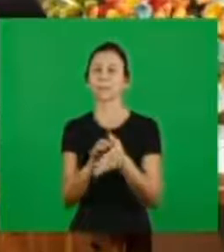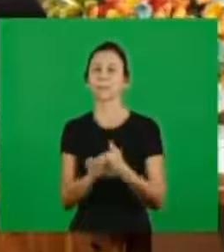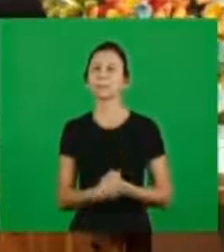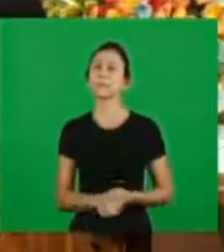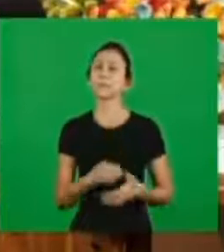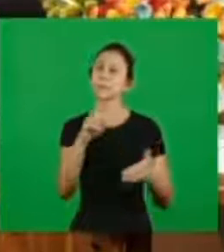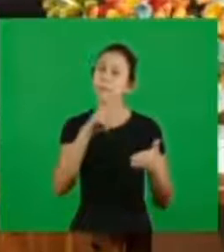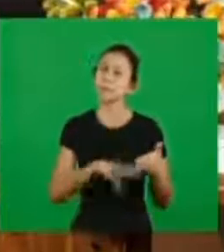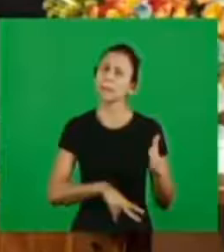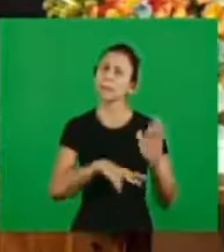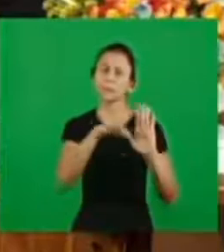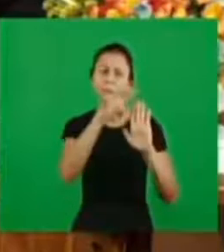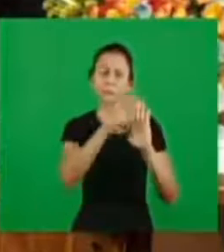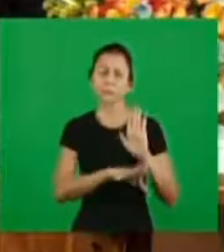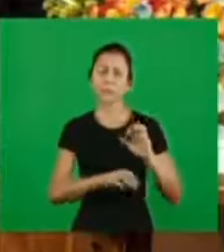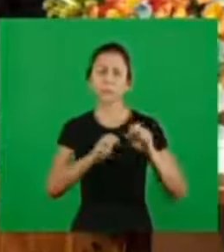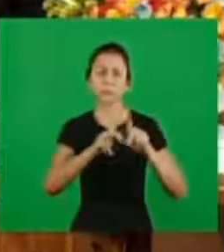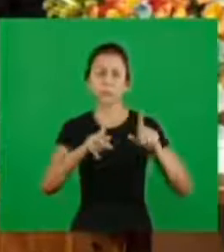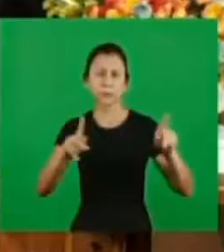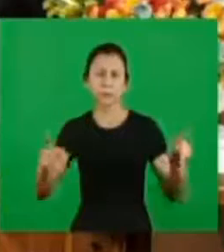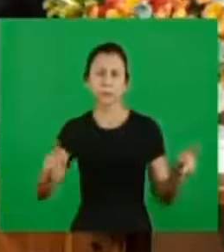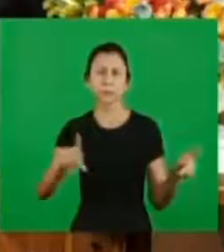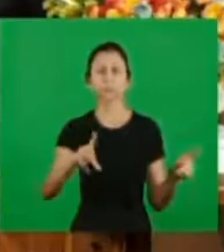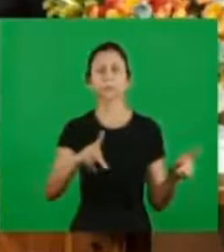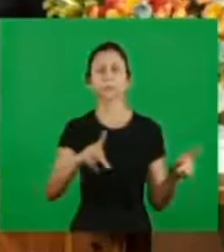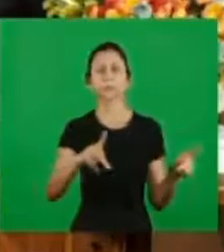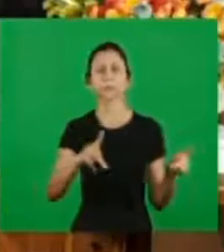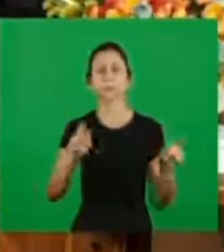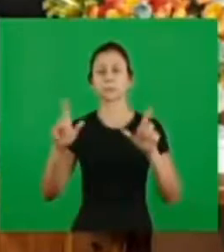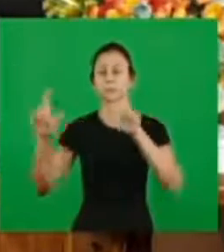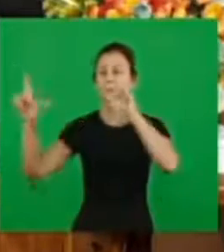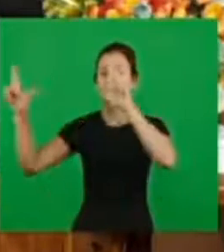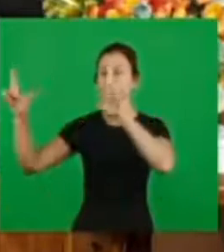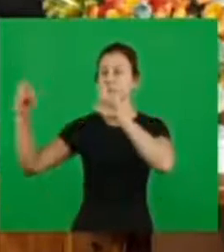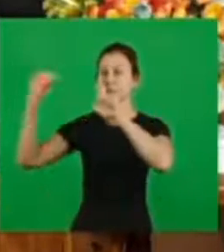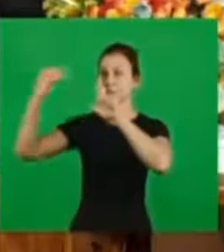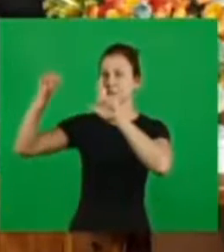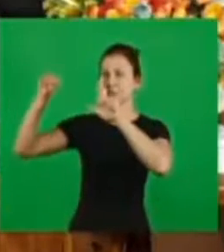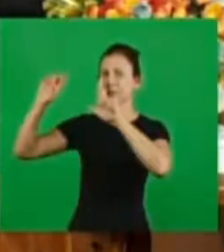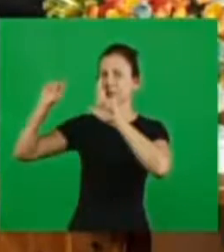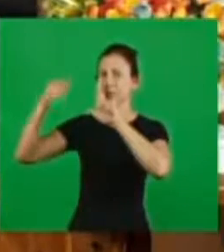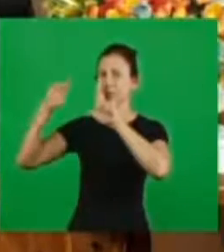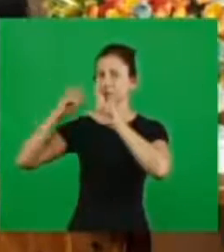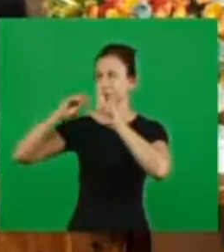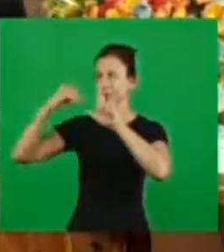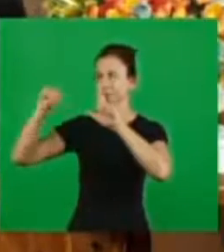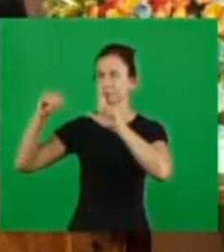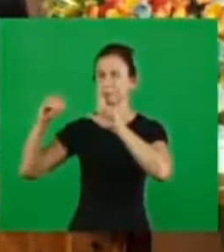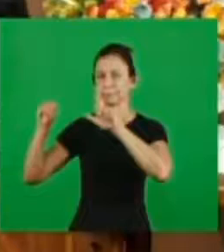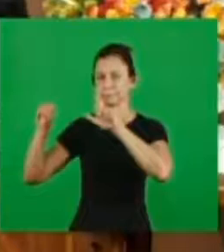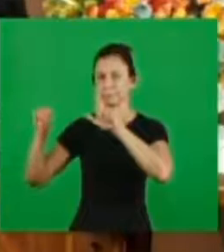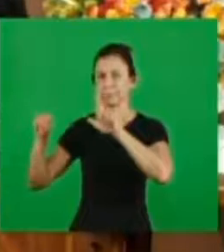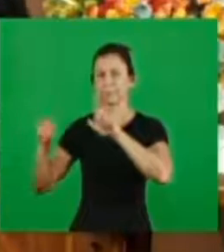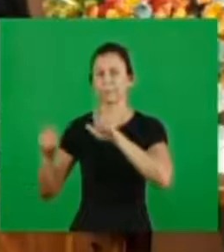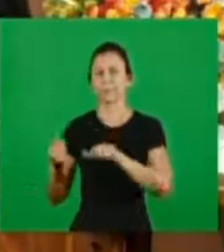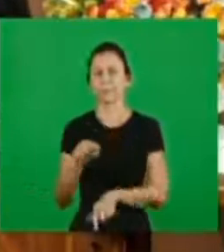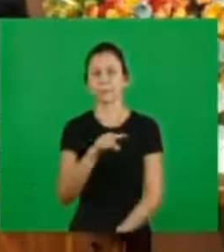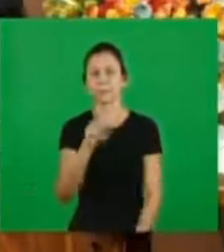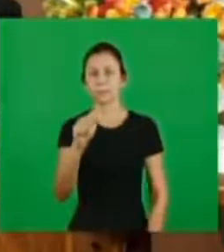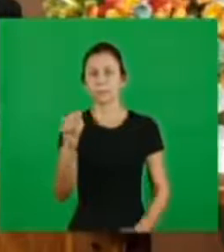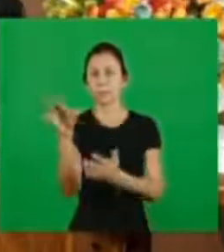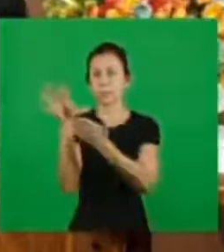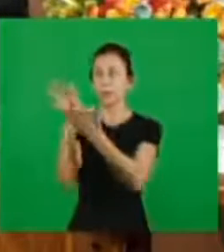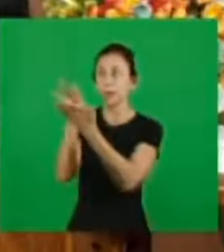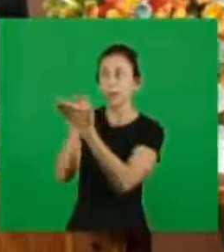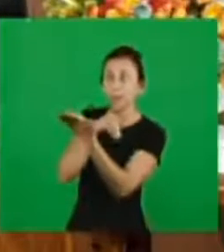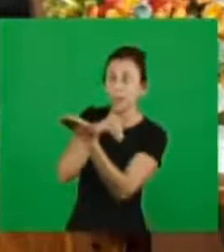series of questions. So read the text of Revelations. We're going to leave here later on the board here, so the